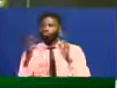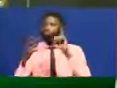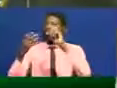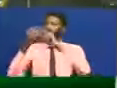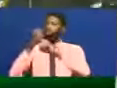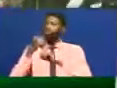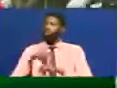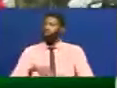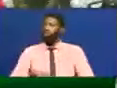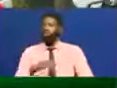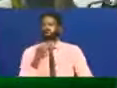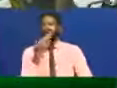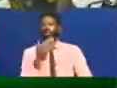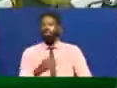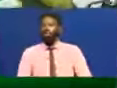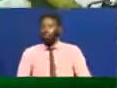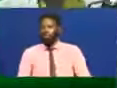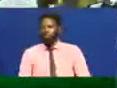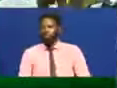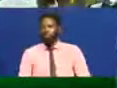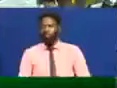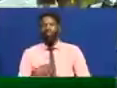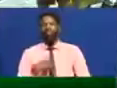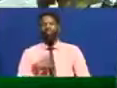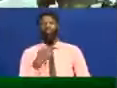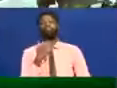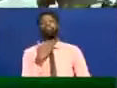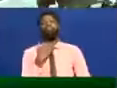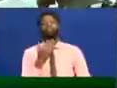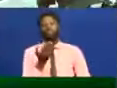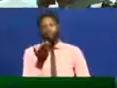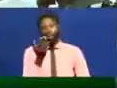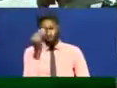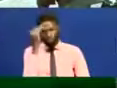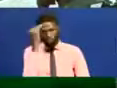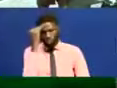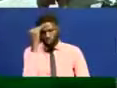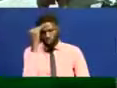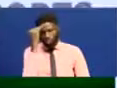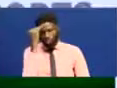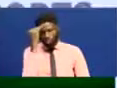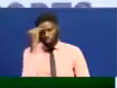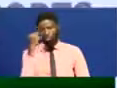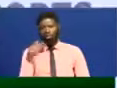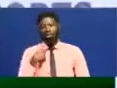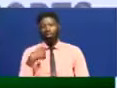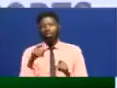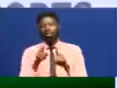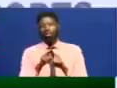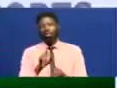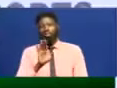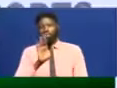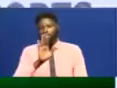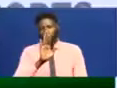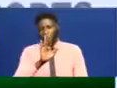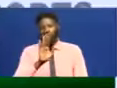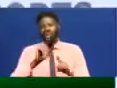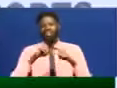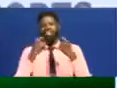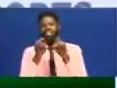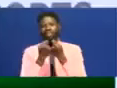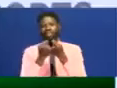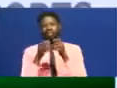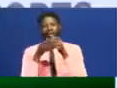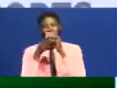You may be seated. I want you to know that as your team leader, I recognize you,